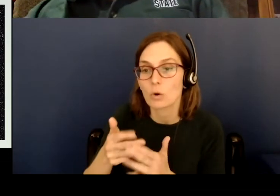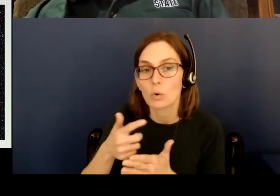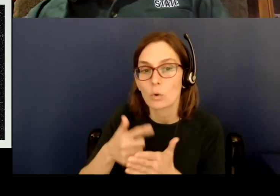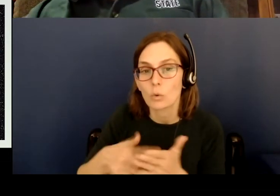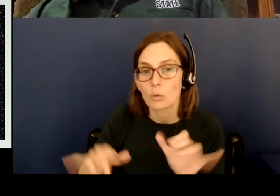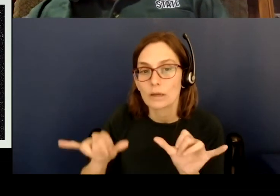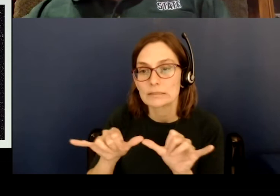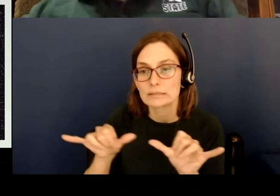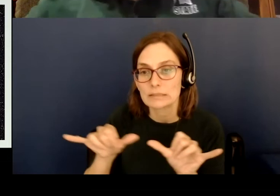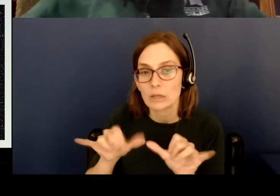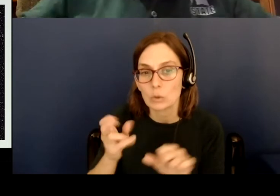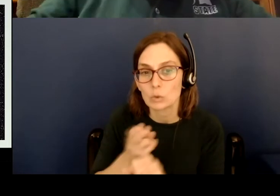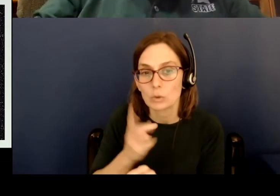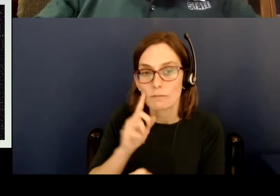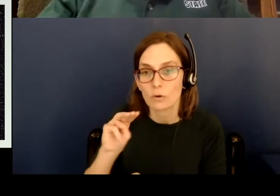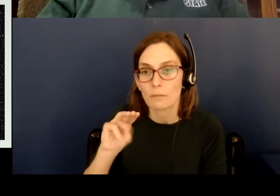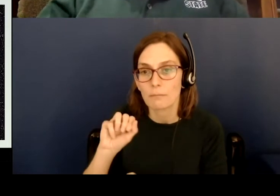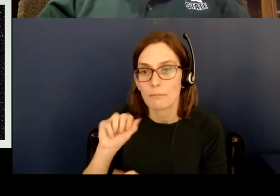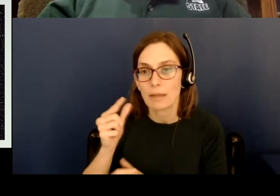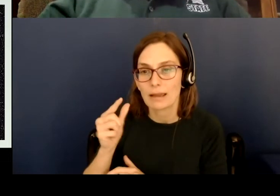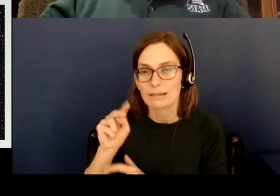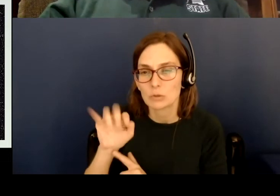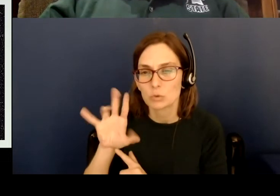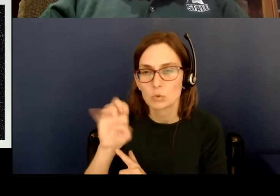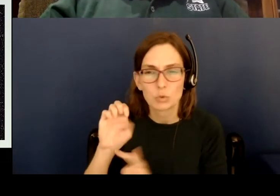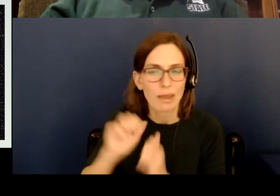using for magnitude and the brightness of star.